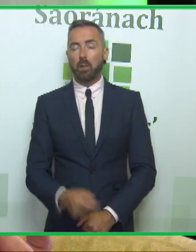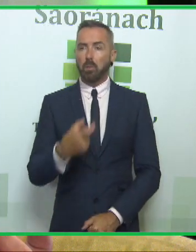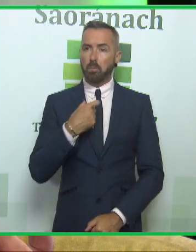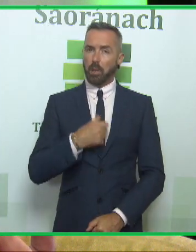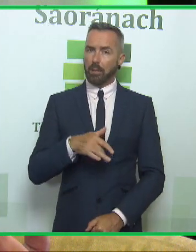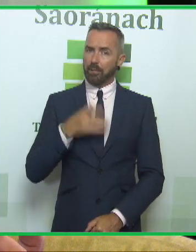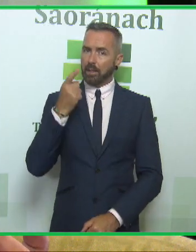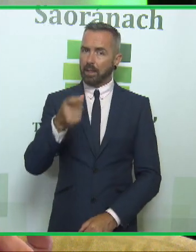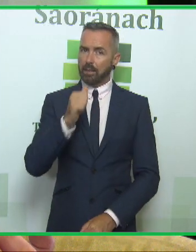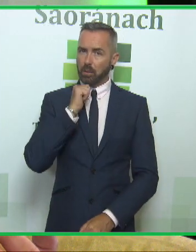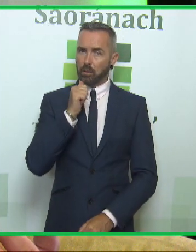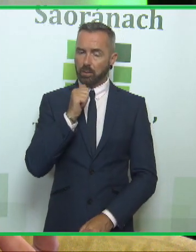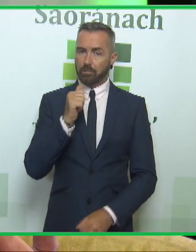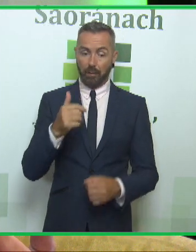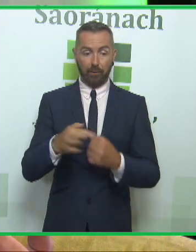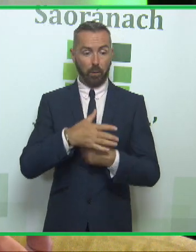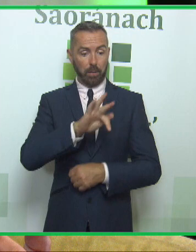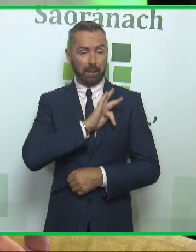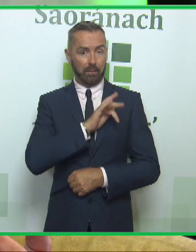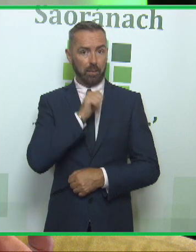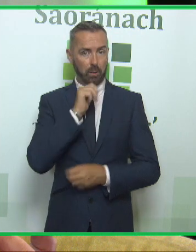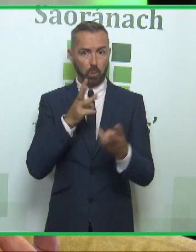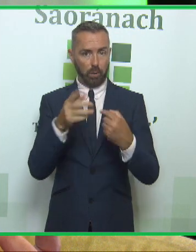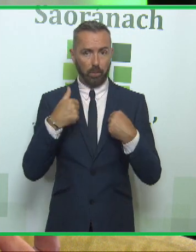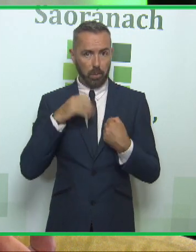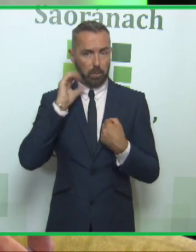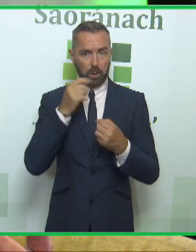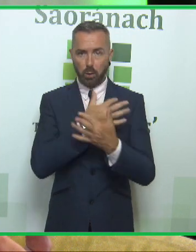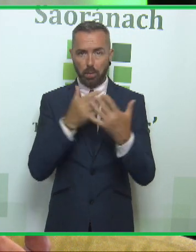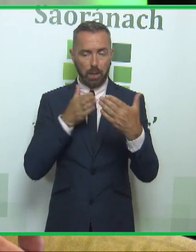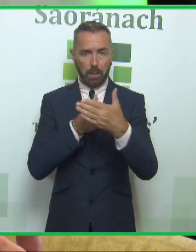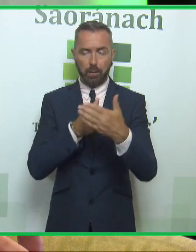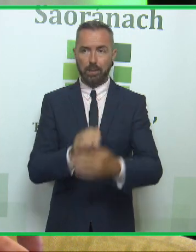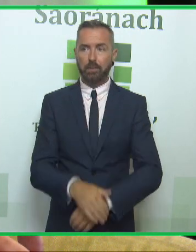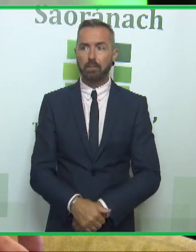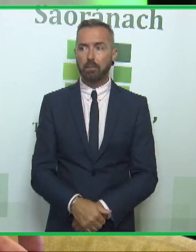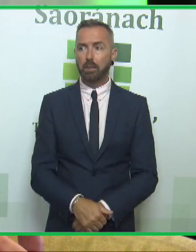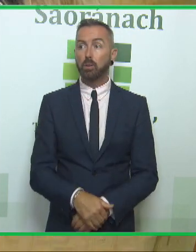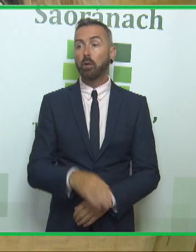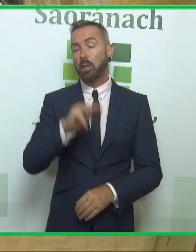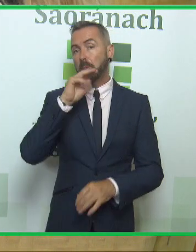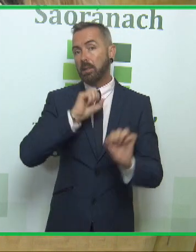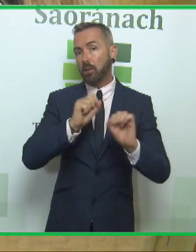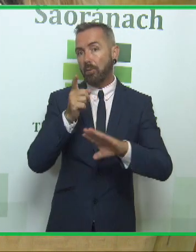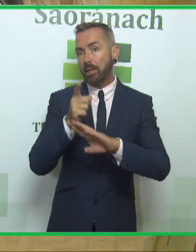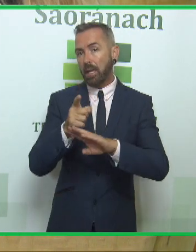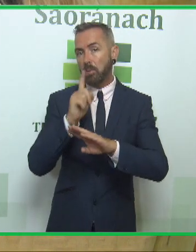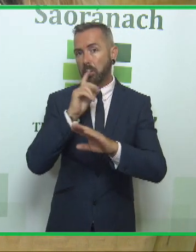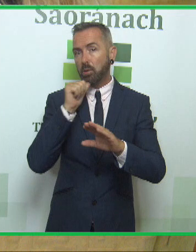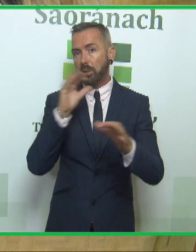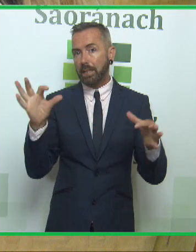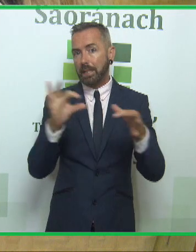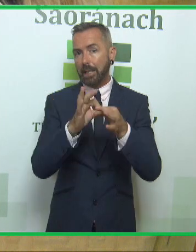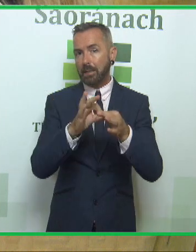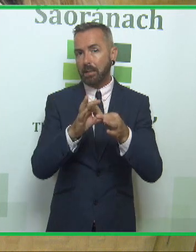think wasn't working for me at the time, or for them, So that they were there, but they just weren't all connected. For you, Nicola, what's